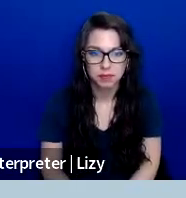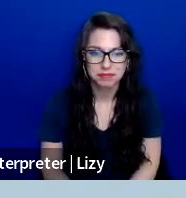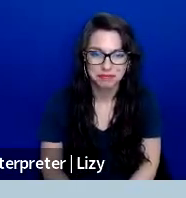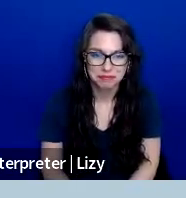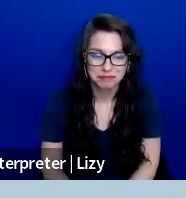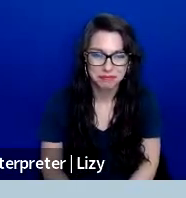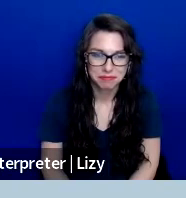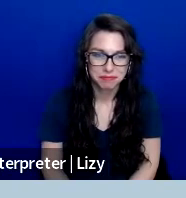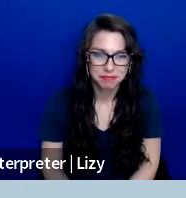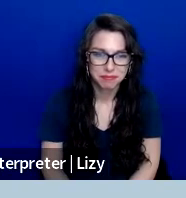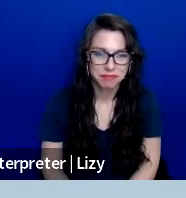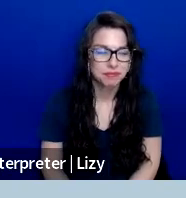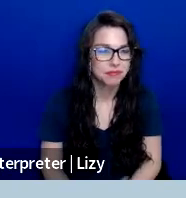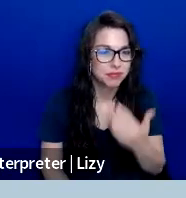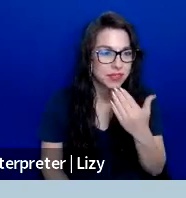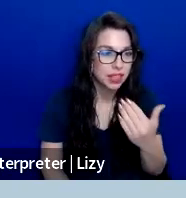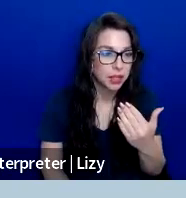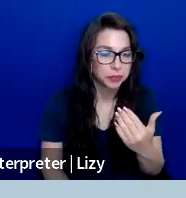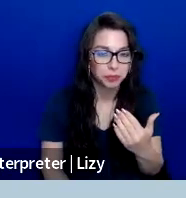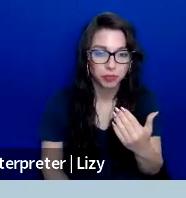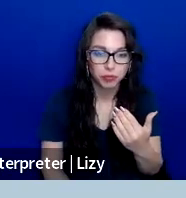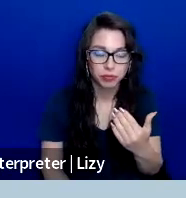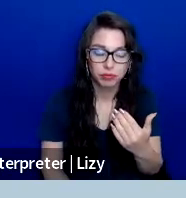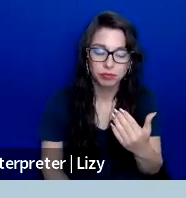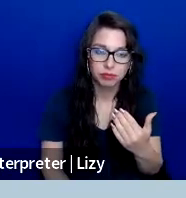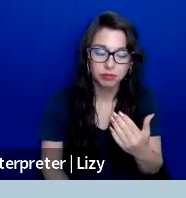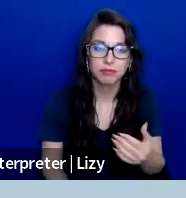Thank you. And with that, folks,